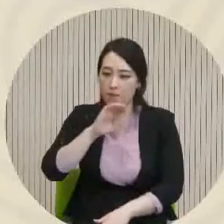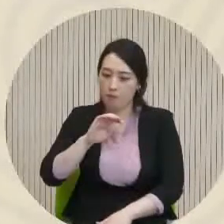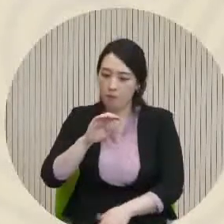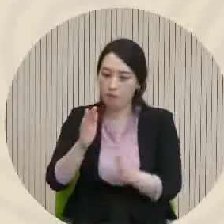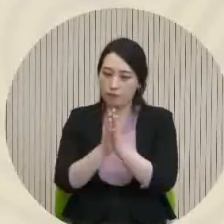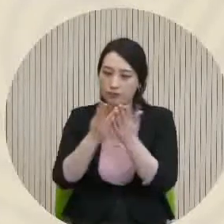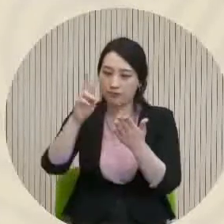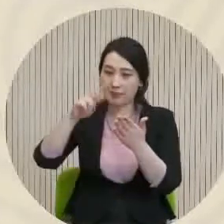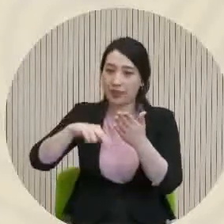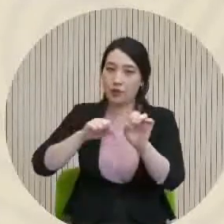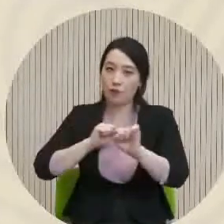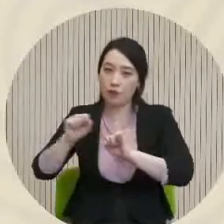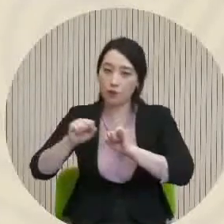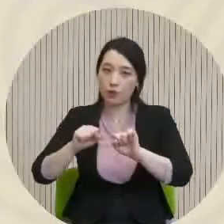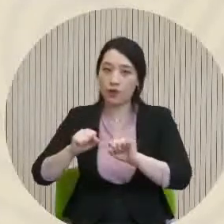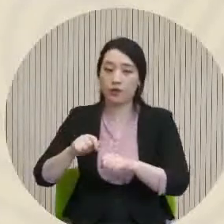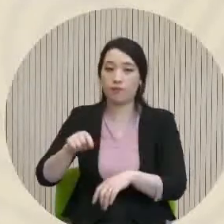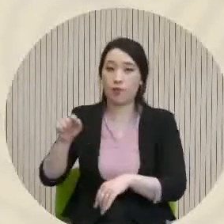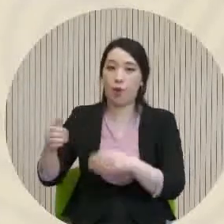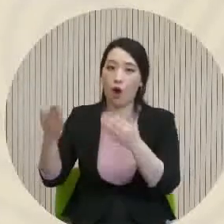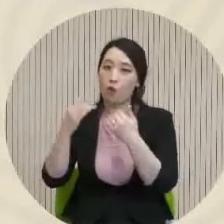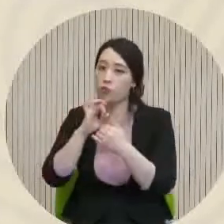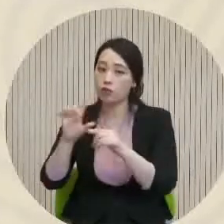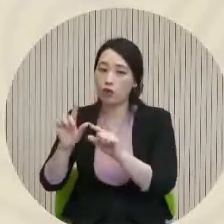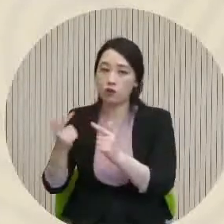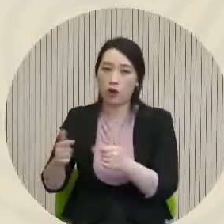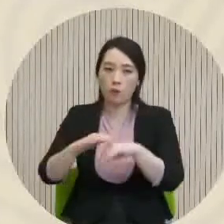reading repeatedly books